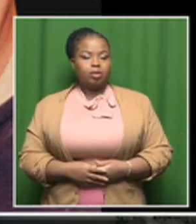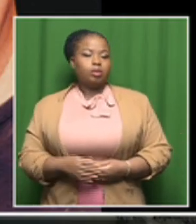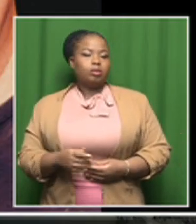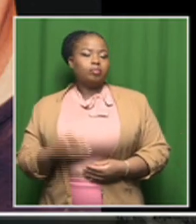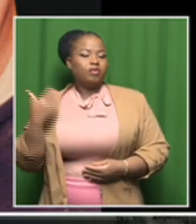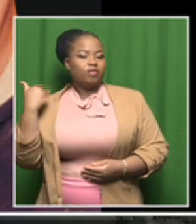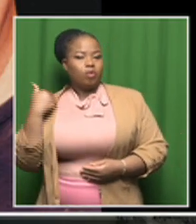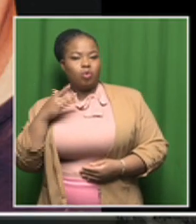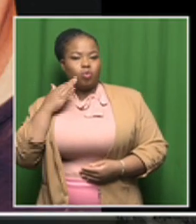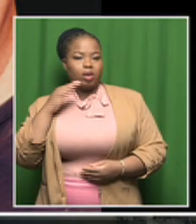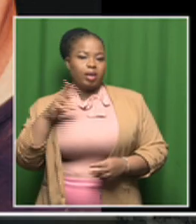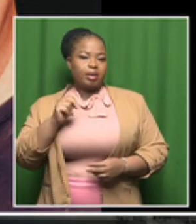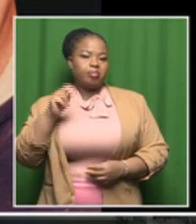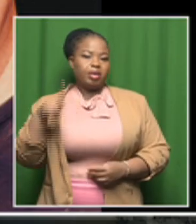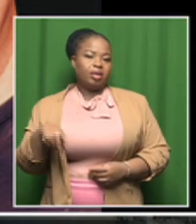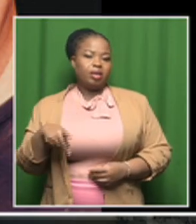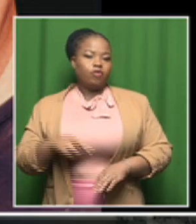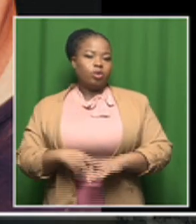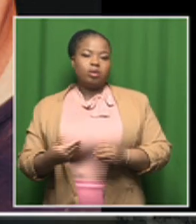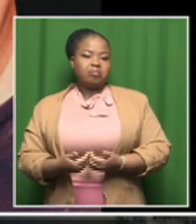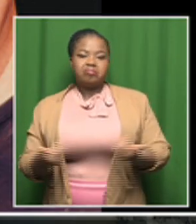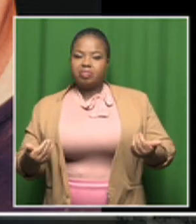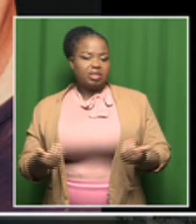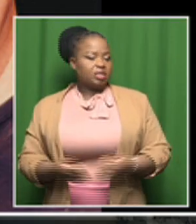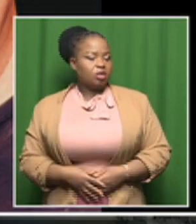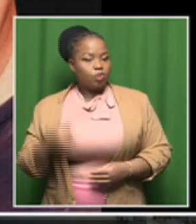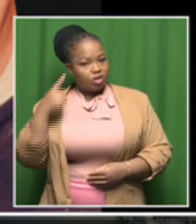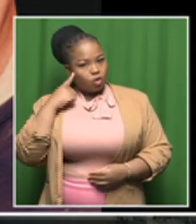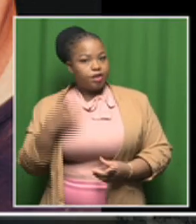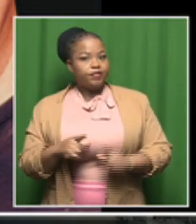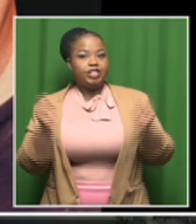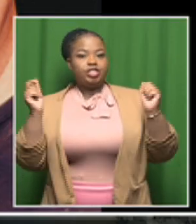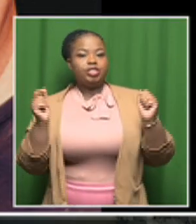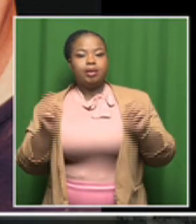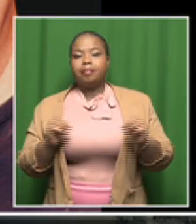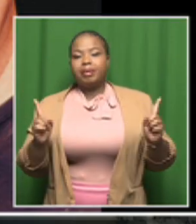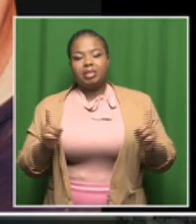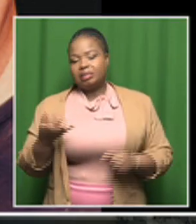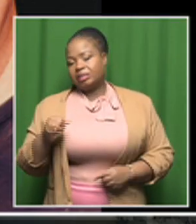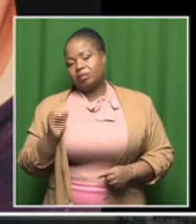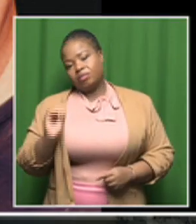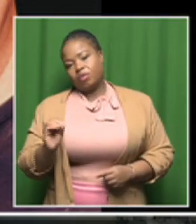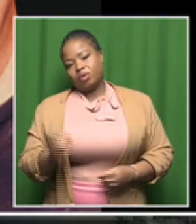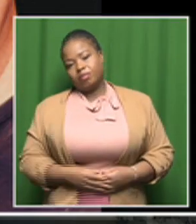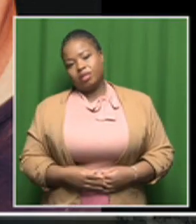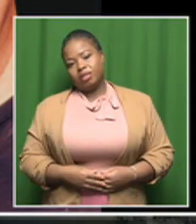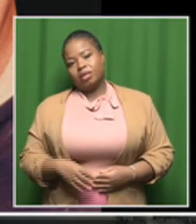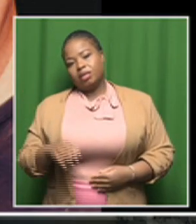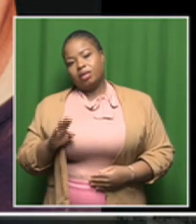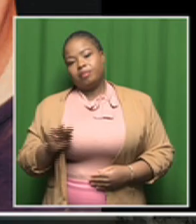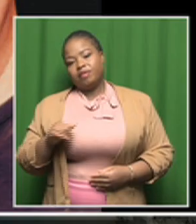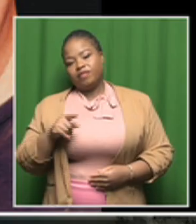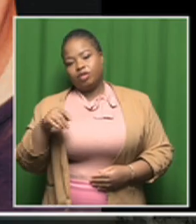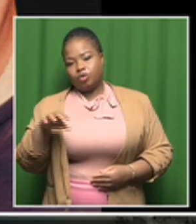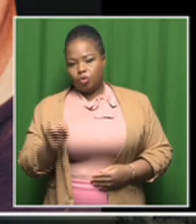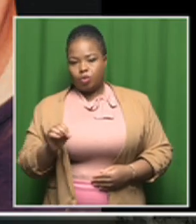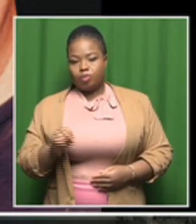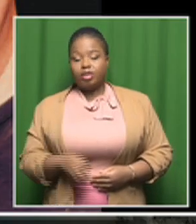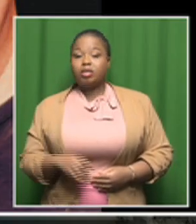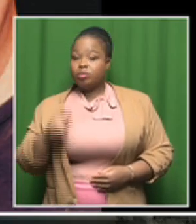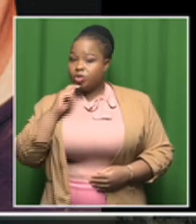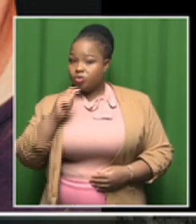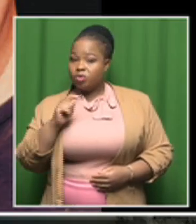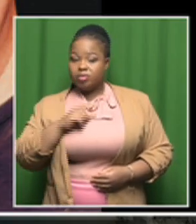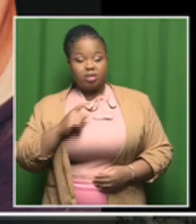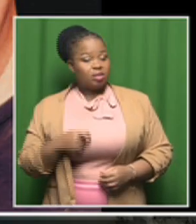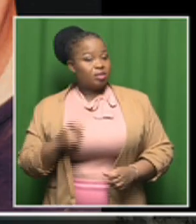the National Party government, but they didn't. They're still here. But the one person who can handle it is Evita Pereira. I must be honest with you, I find